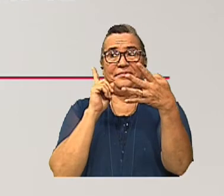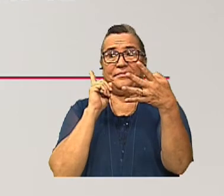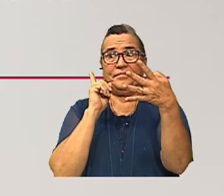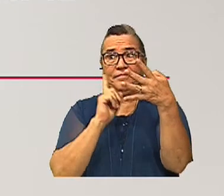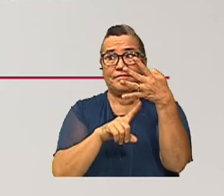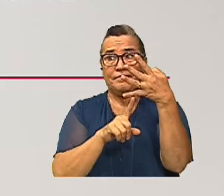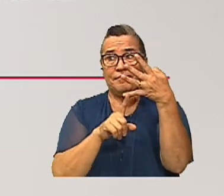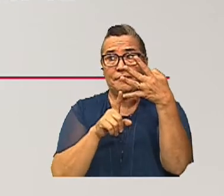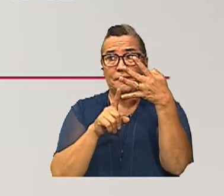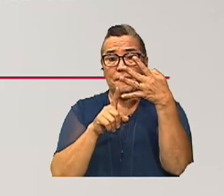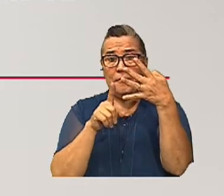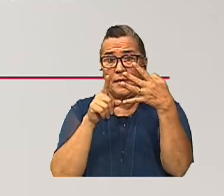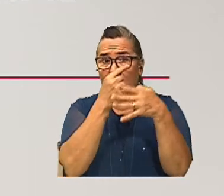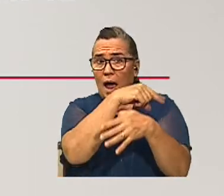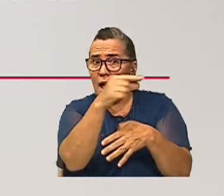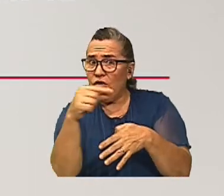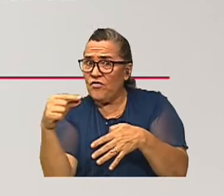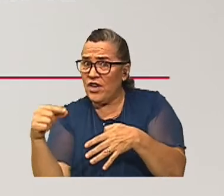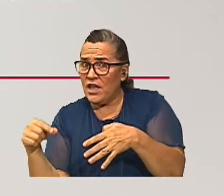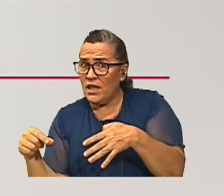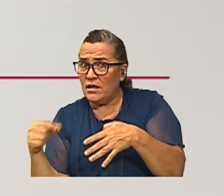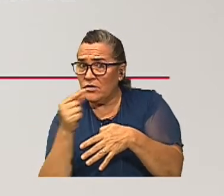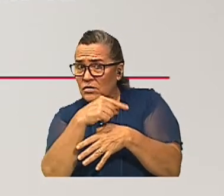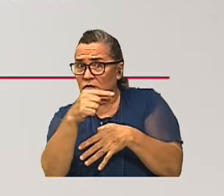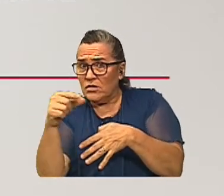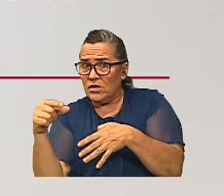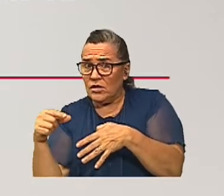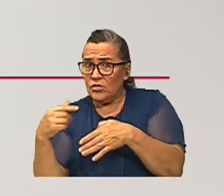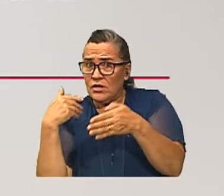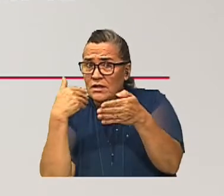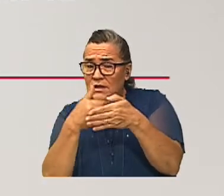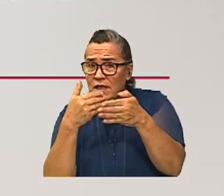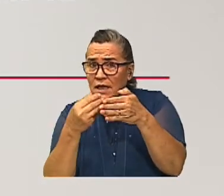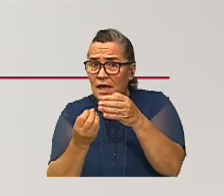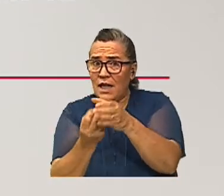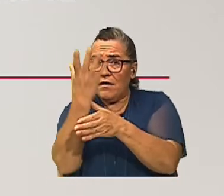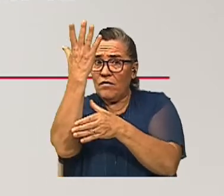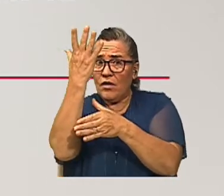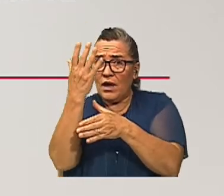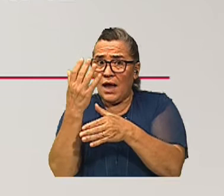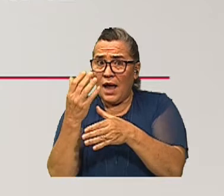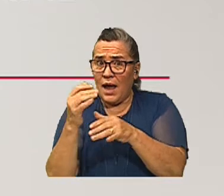are there rivers near Adenal volcano?